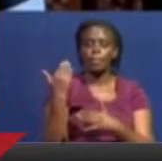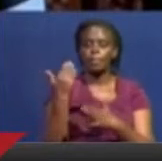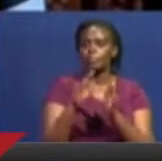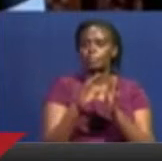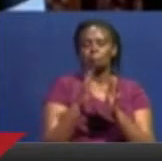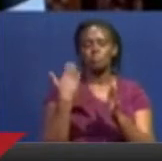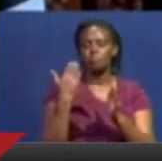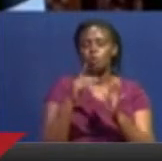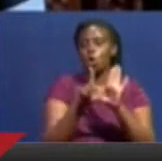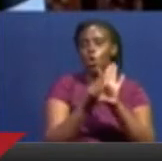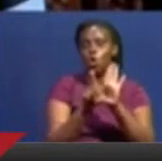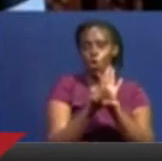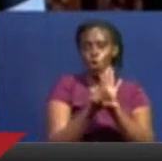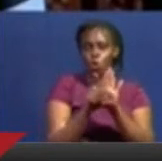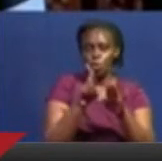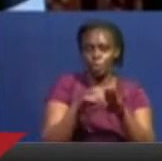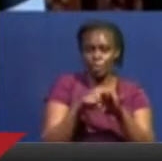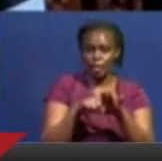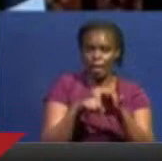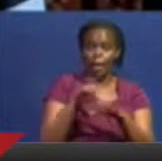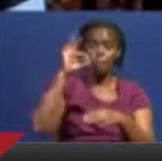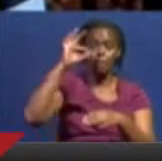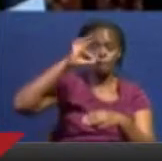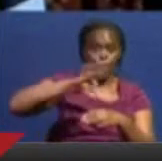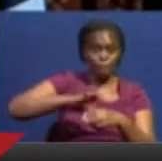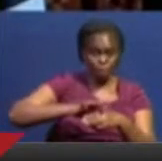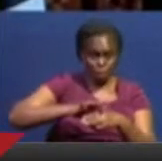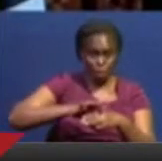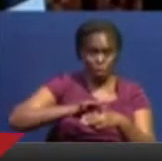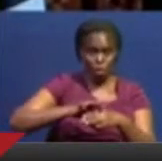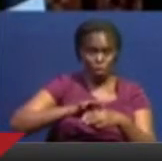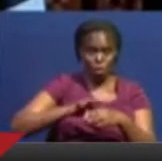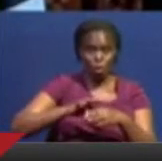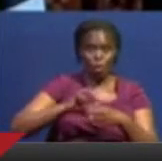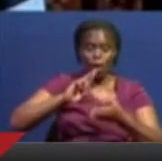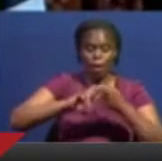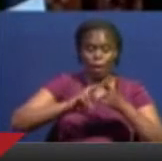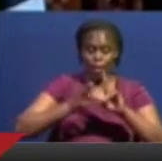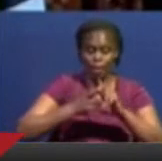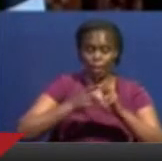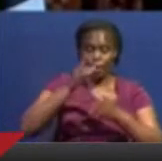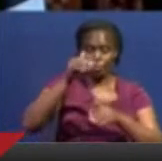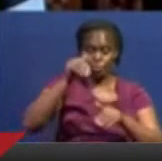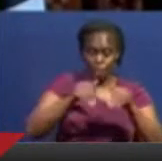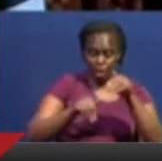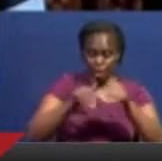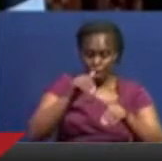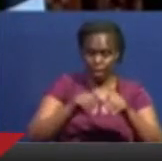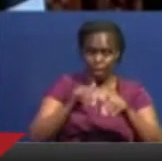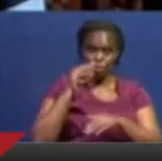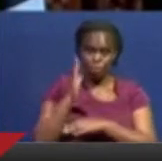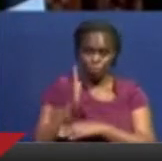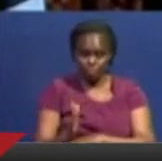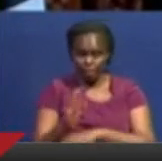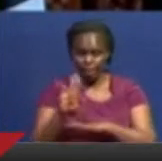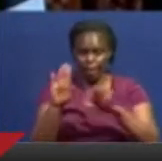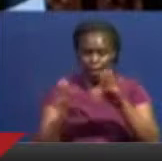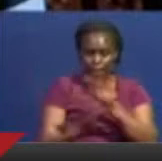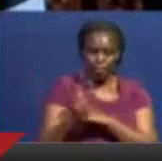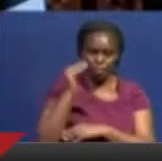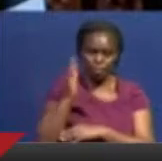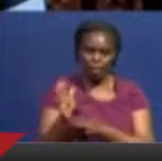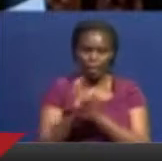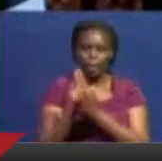precedents whenever it's called upon to take a vote on a matter as relates to the election of the Speaker, the Deputy Speaker,